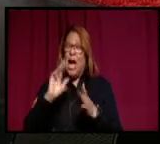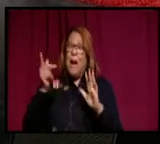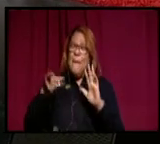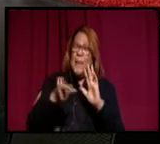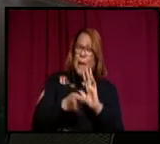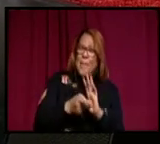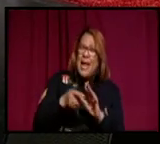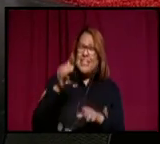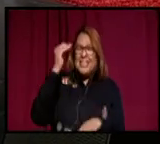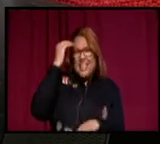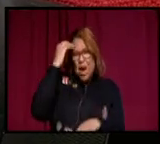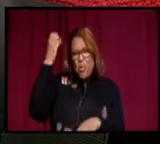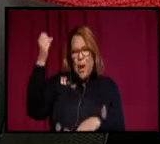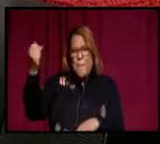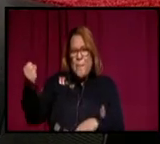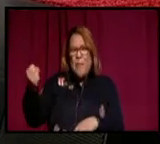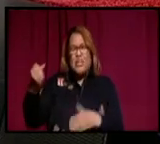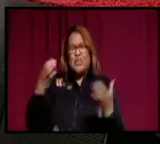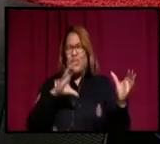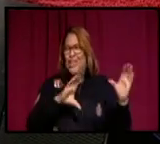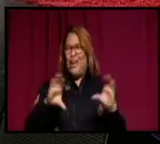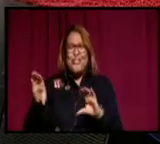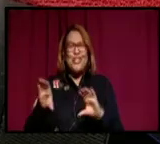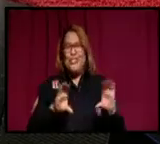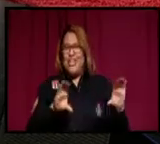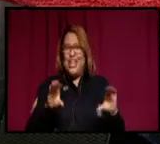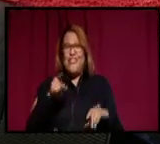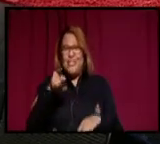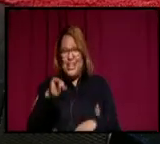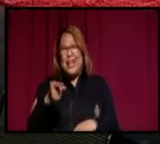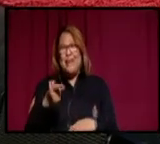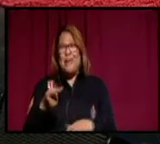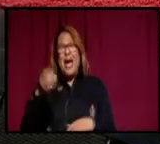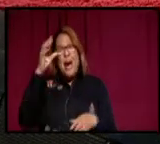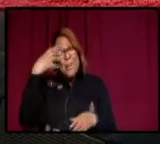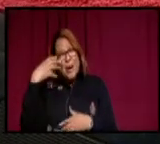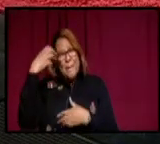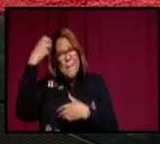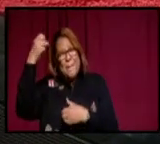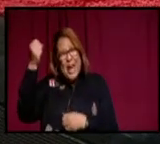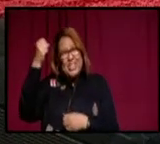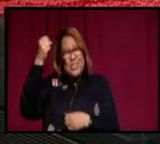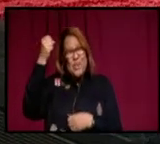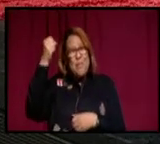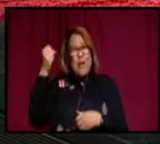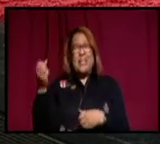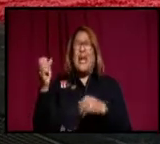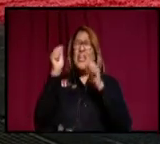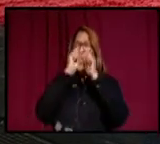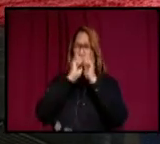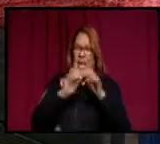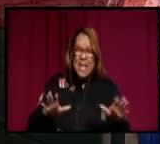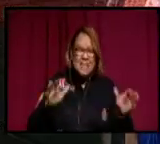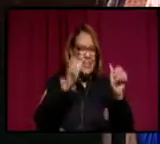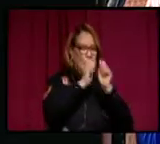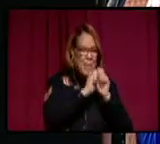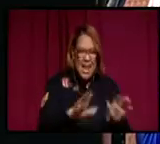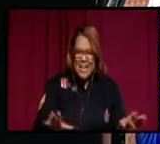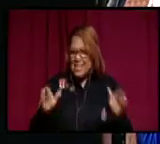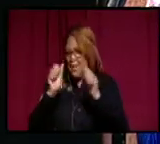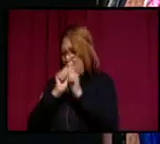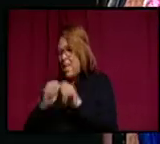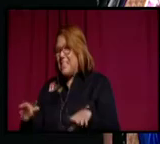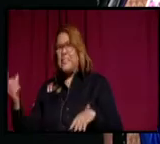their remembrance that you've done for them. Bring back to their remembrance how you blessed them day after day. God, in the name